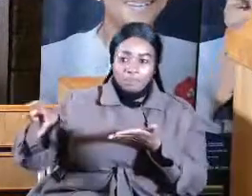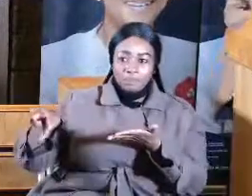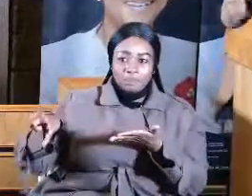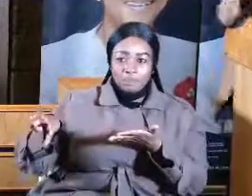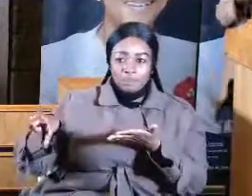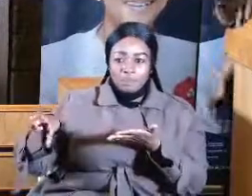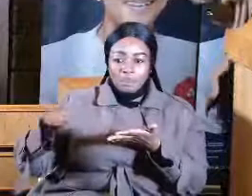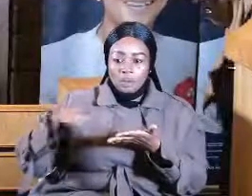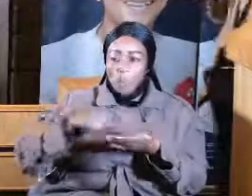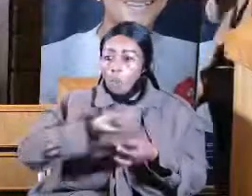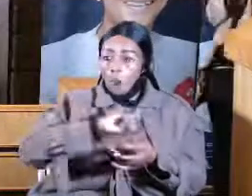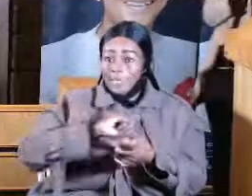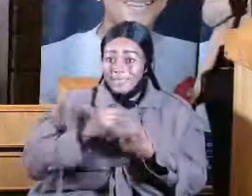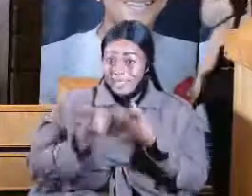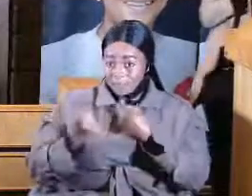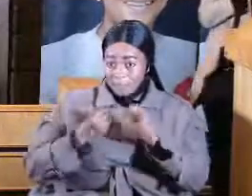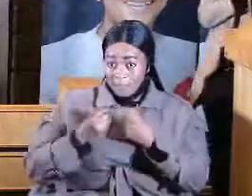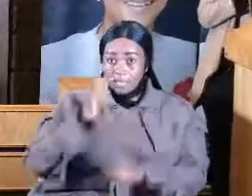they are expecting a man.